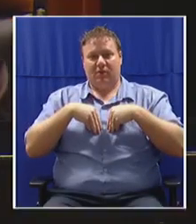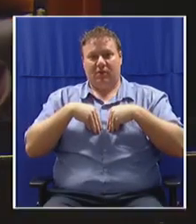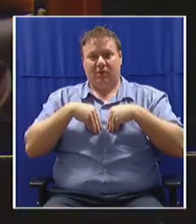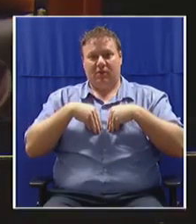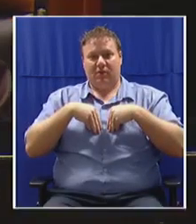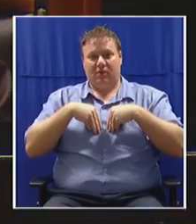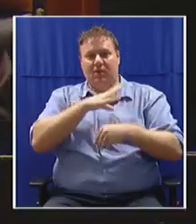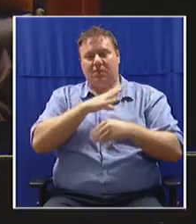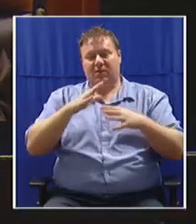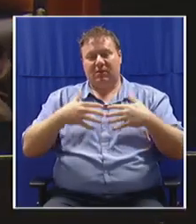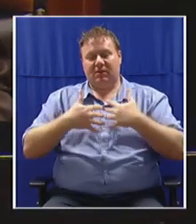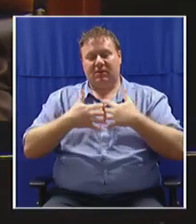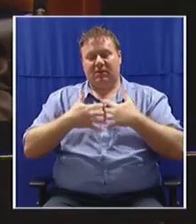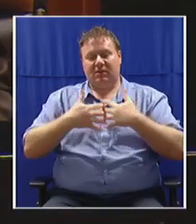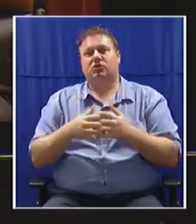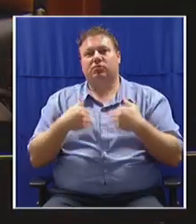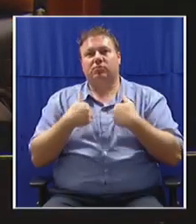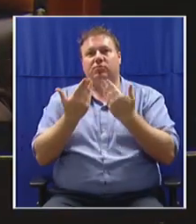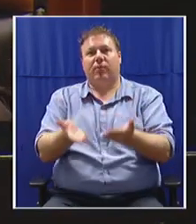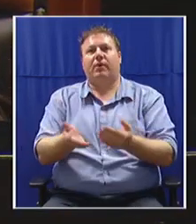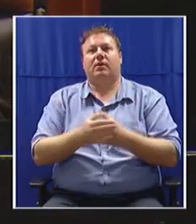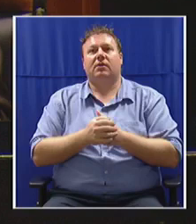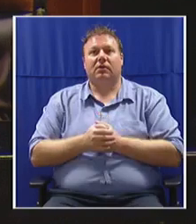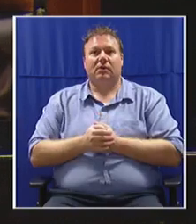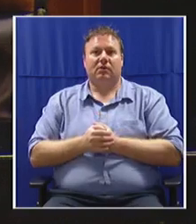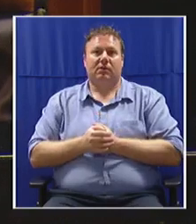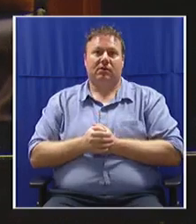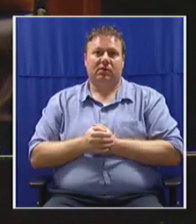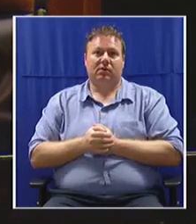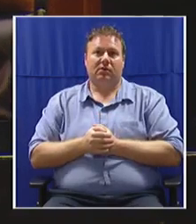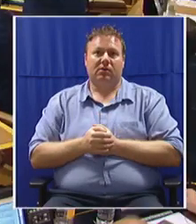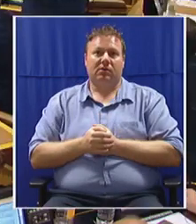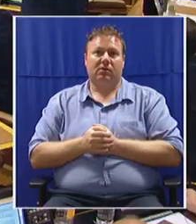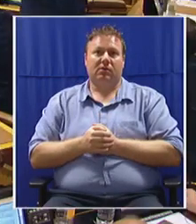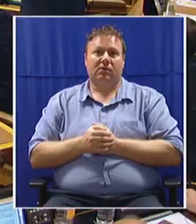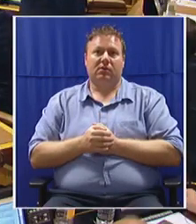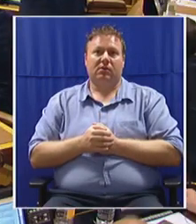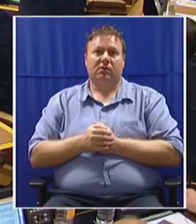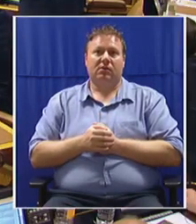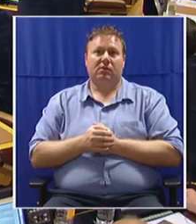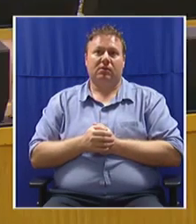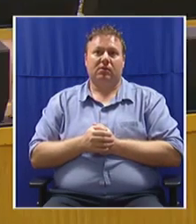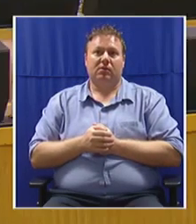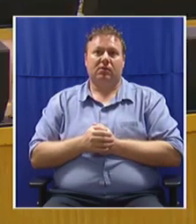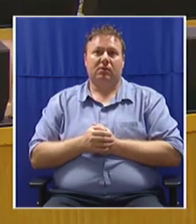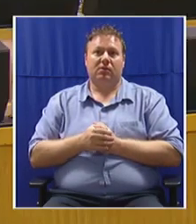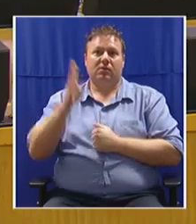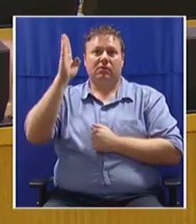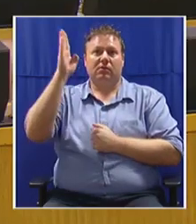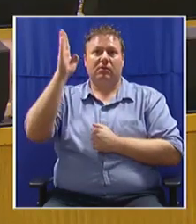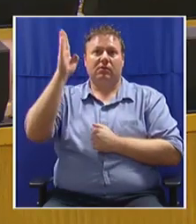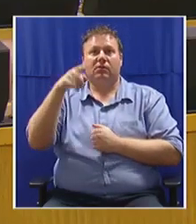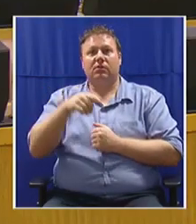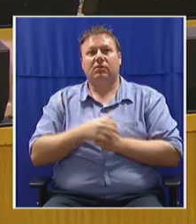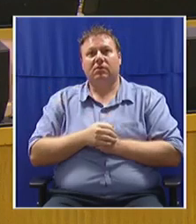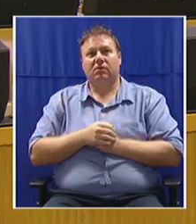Thank you, Honourable Chief Whip. Honourable Singh, you had your hand up. No, thank you for your intervention, Honourable Chair. Thank you. I would have liked the Chief